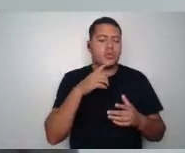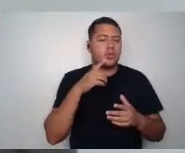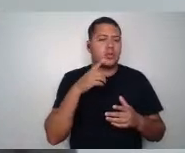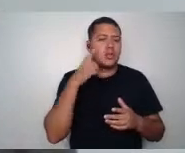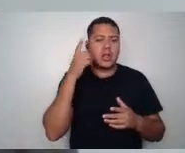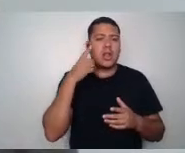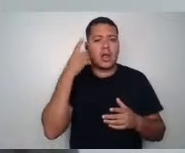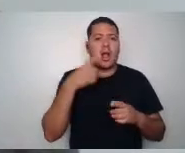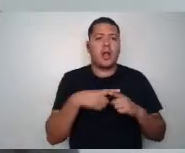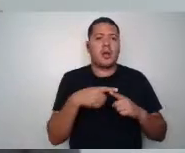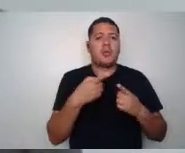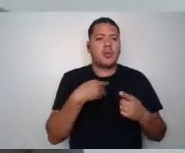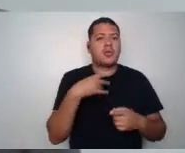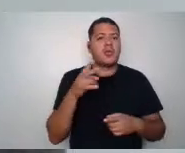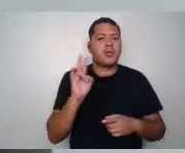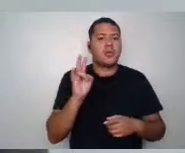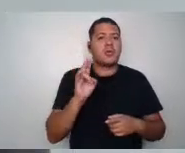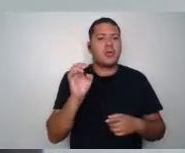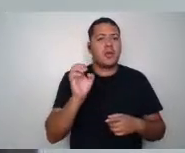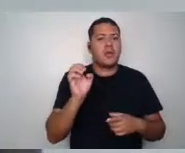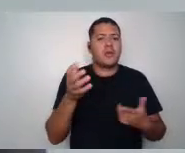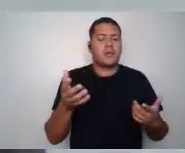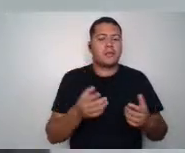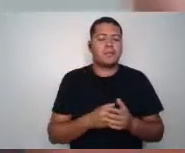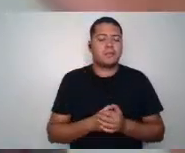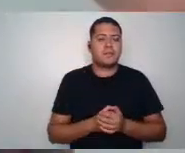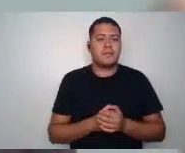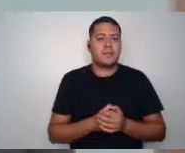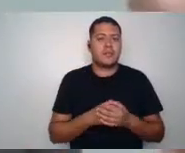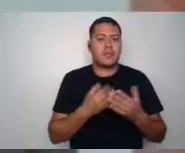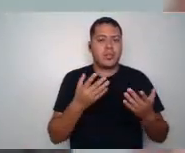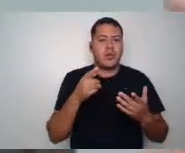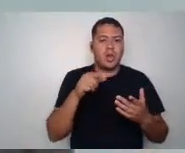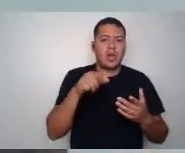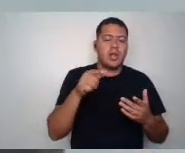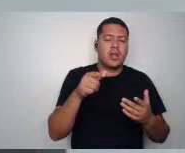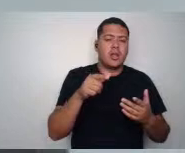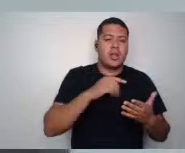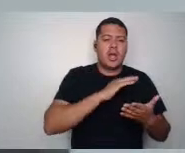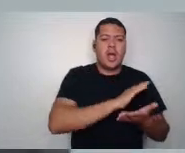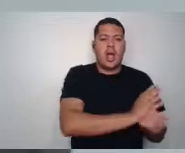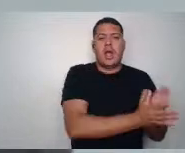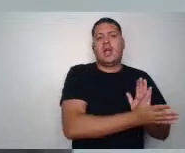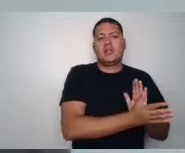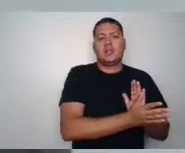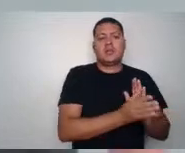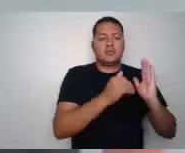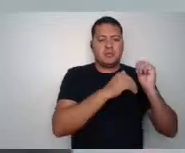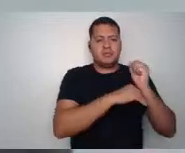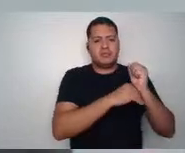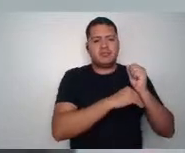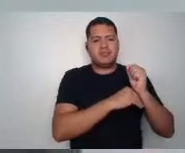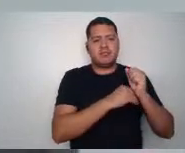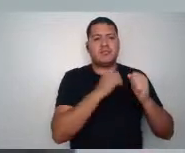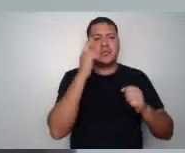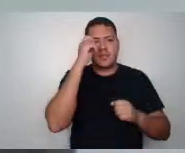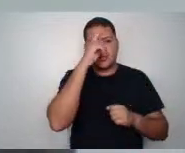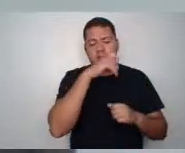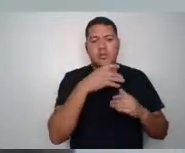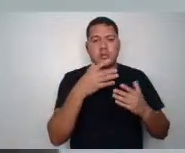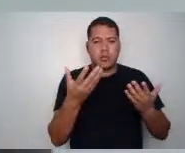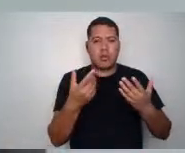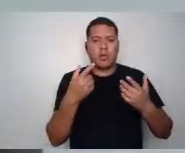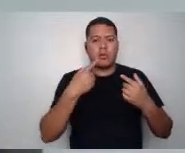hurts almost more than this hidden racism. And when we violated